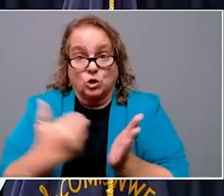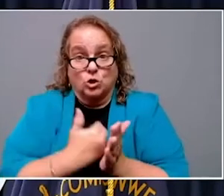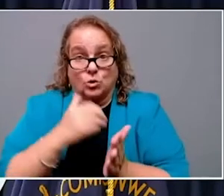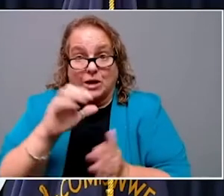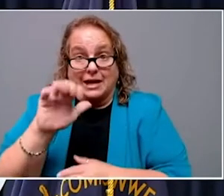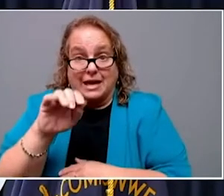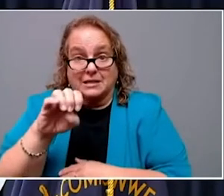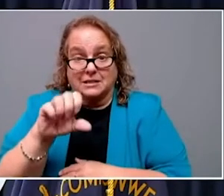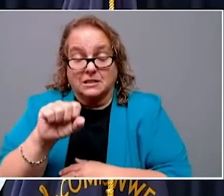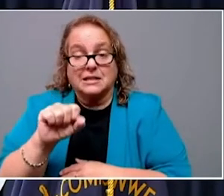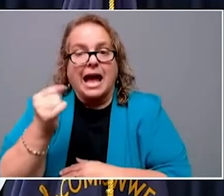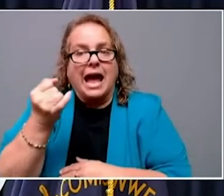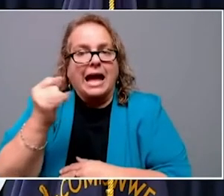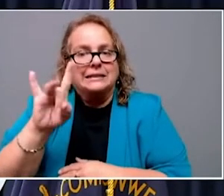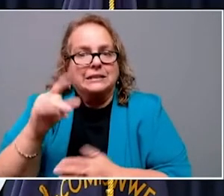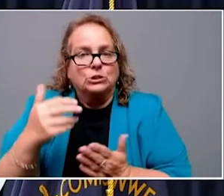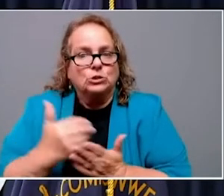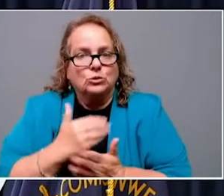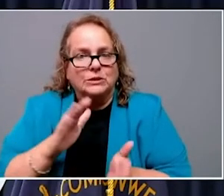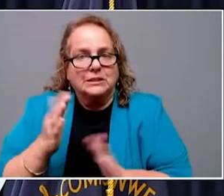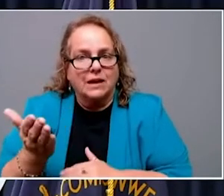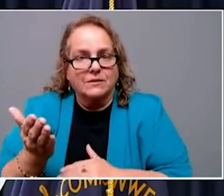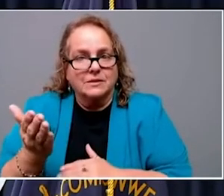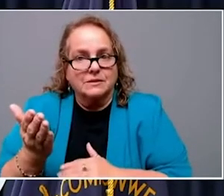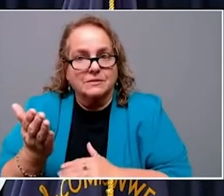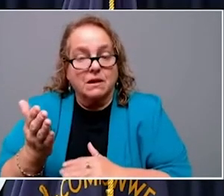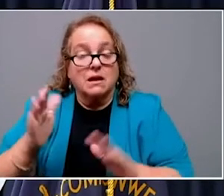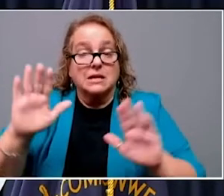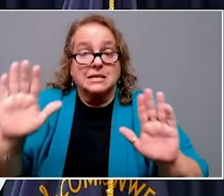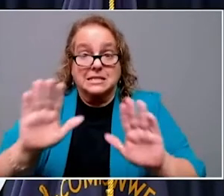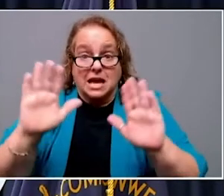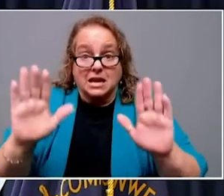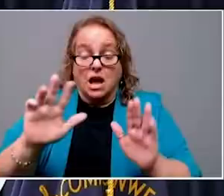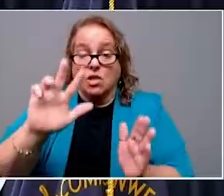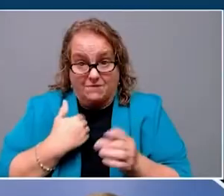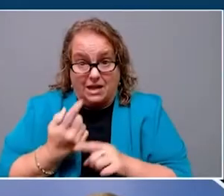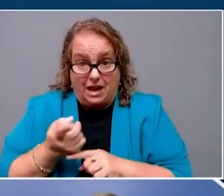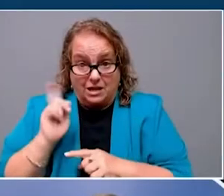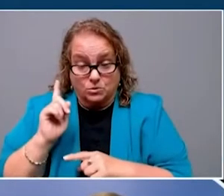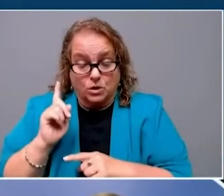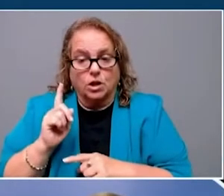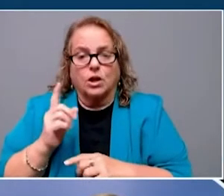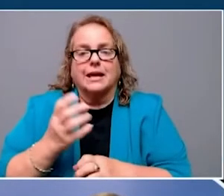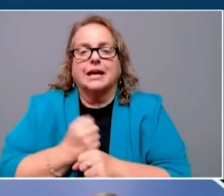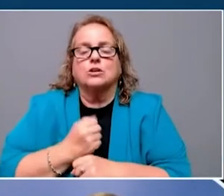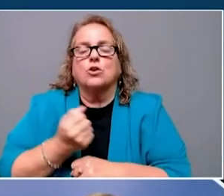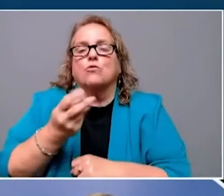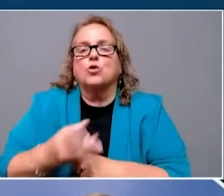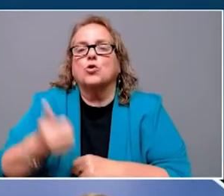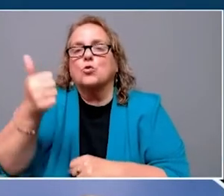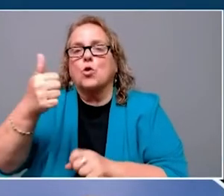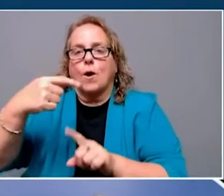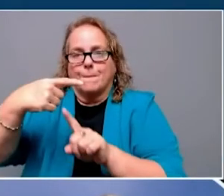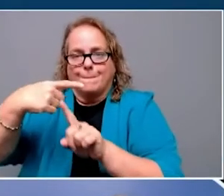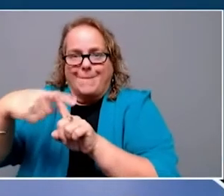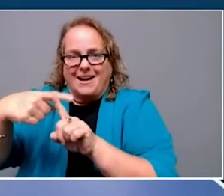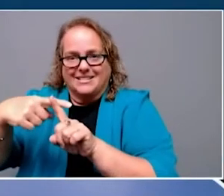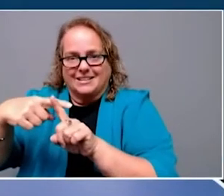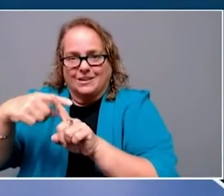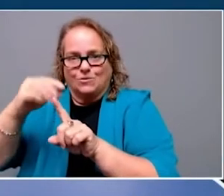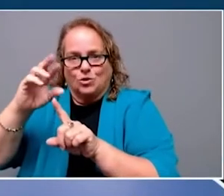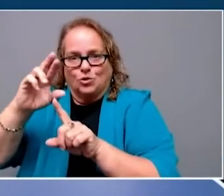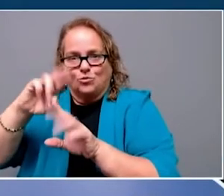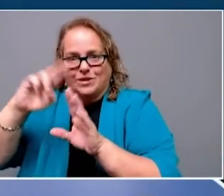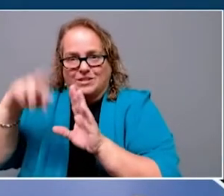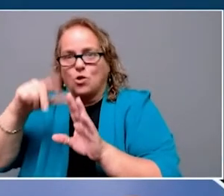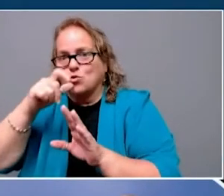Governor Andy Beshear continued hammering home the need for Kentuckians to mask up and vax up by pointing to the strains affecting the state's healthcare